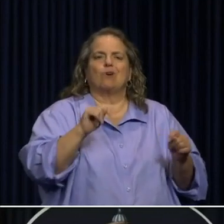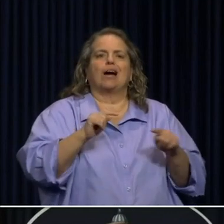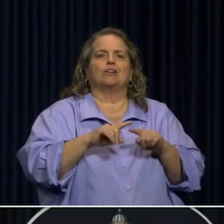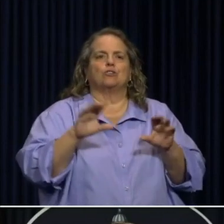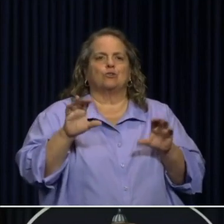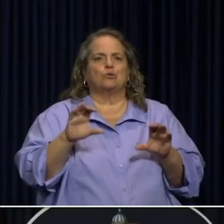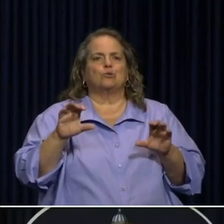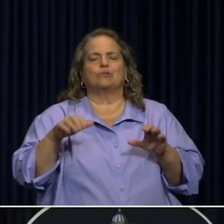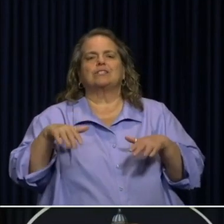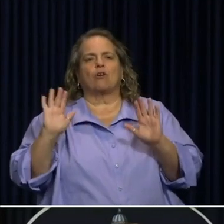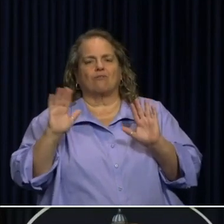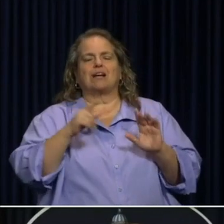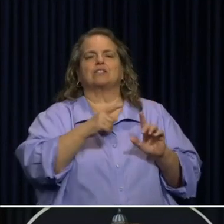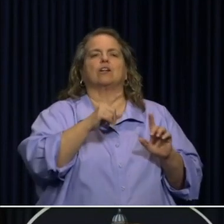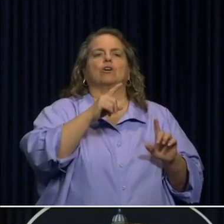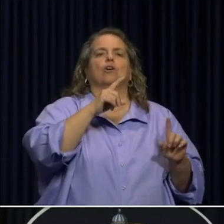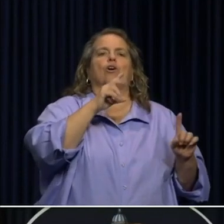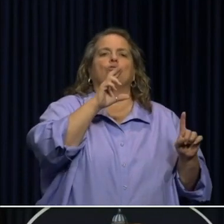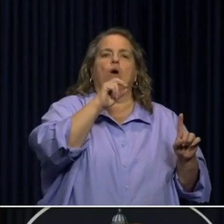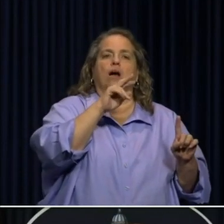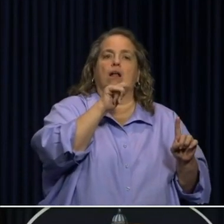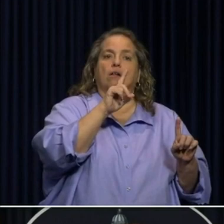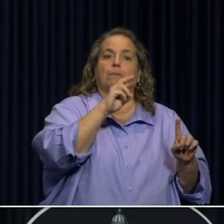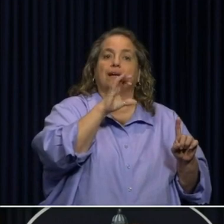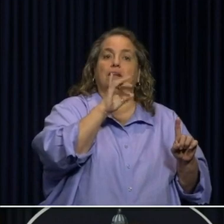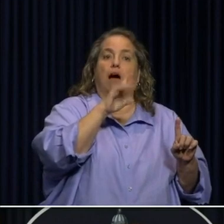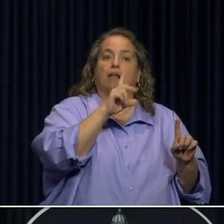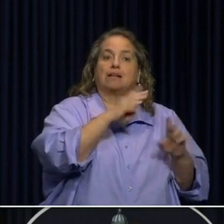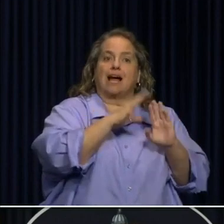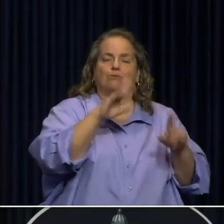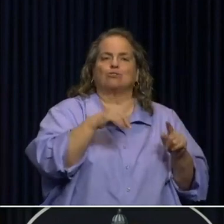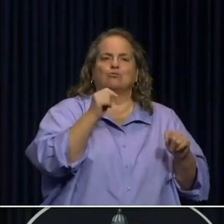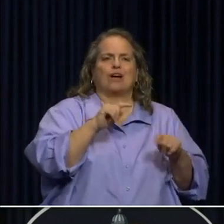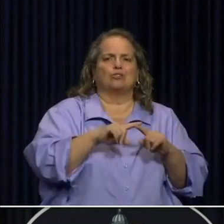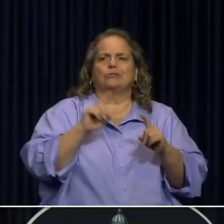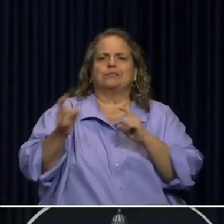extra supplies they have. So thank you for that.